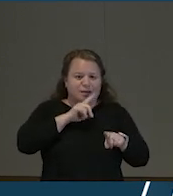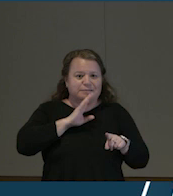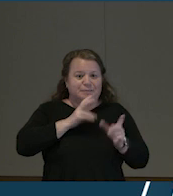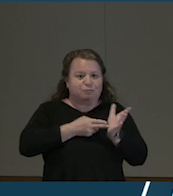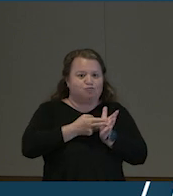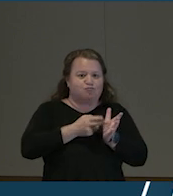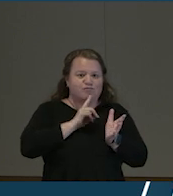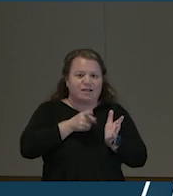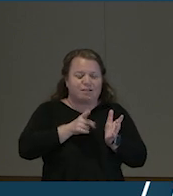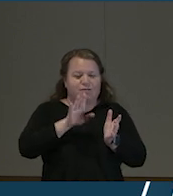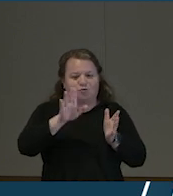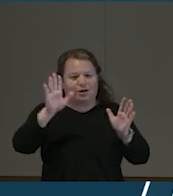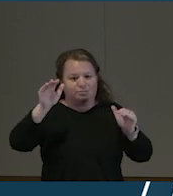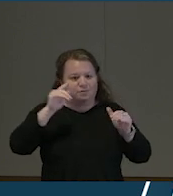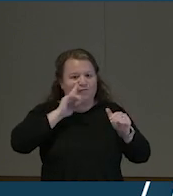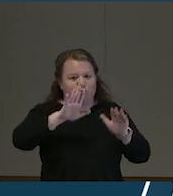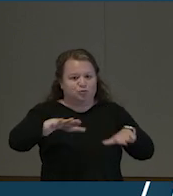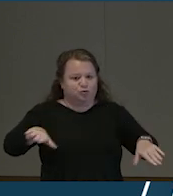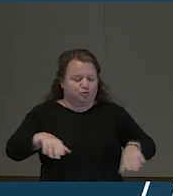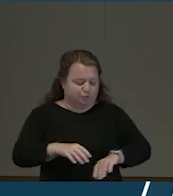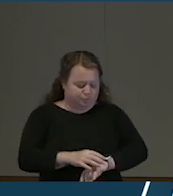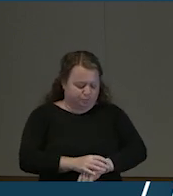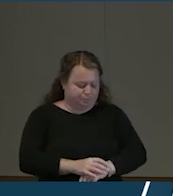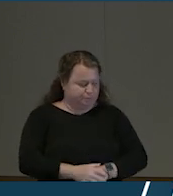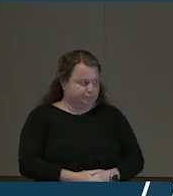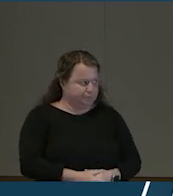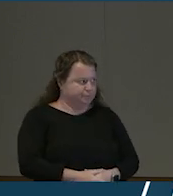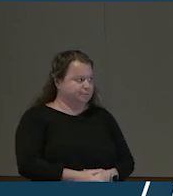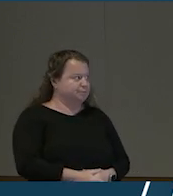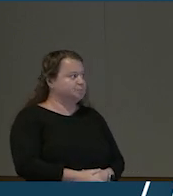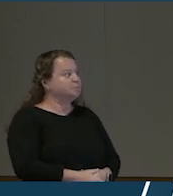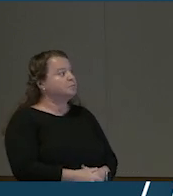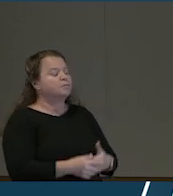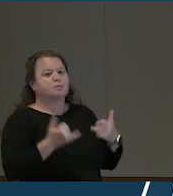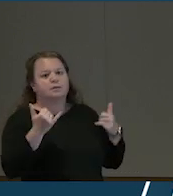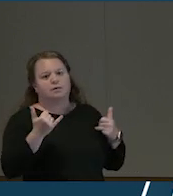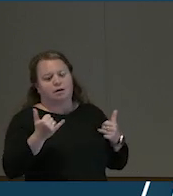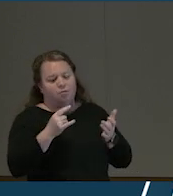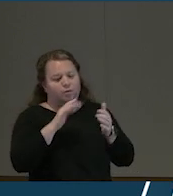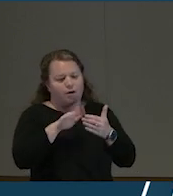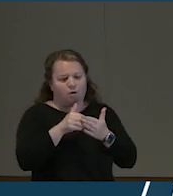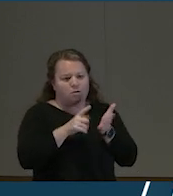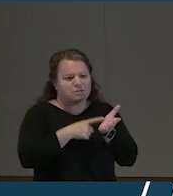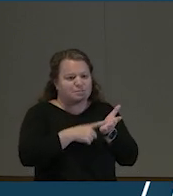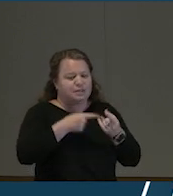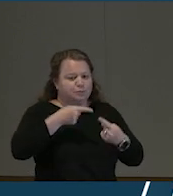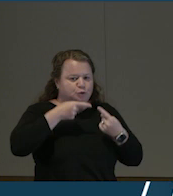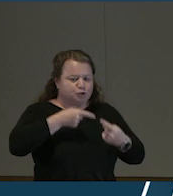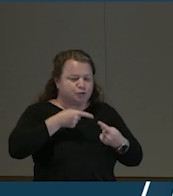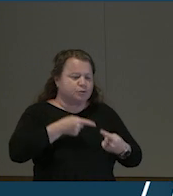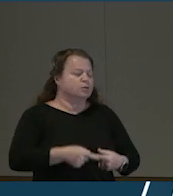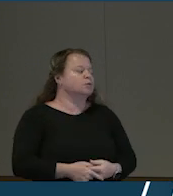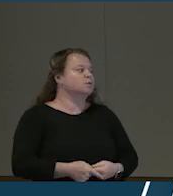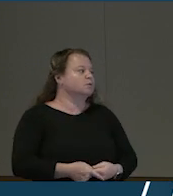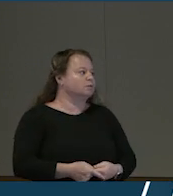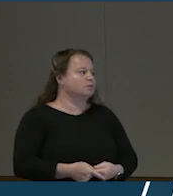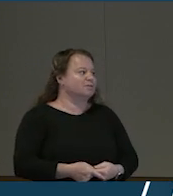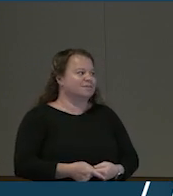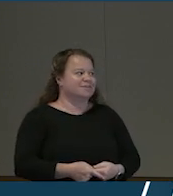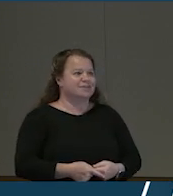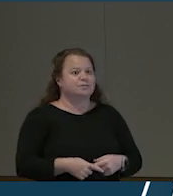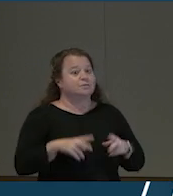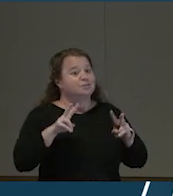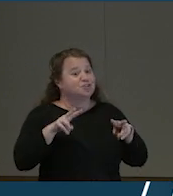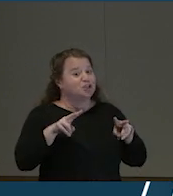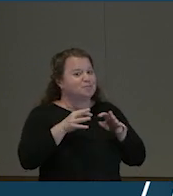your expectations for your children. Now, of course, we all sometimes, again, we're struggling. Judgment-free